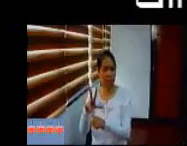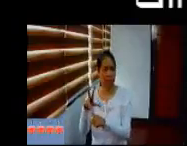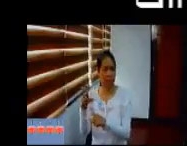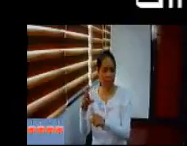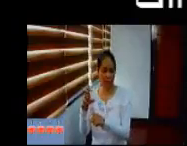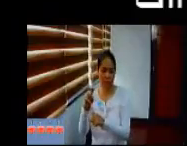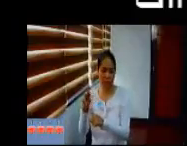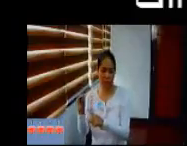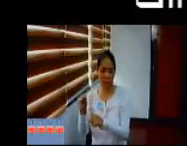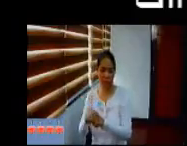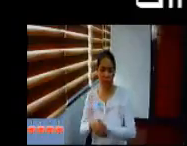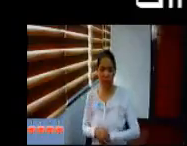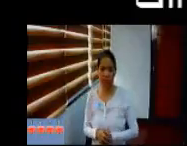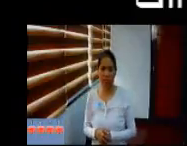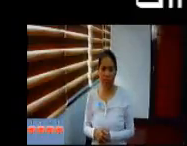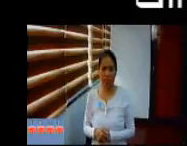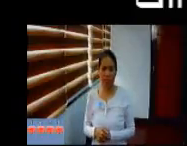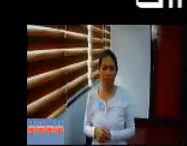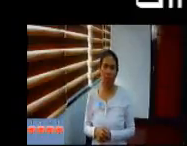included there is that